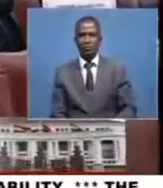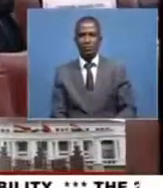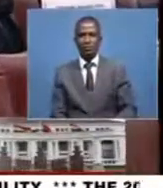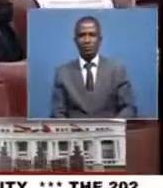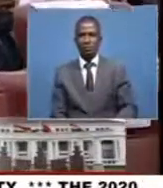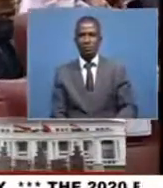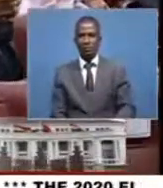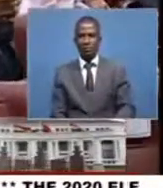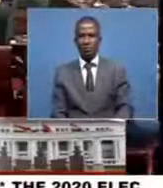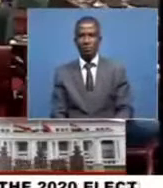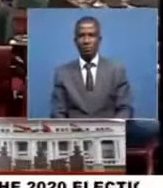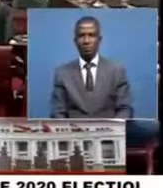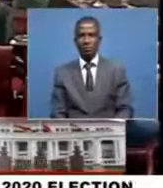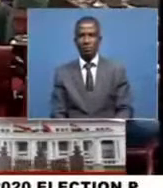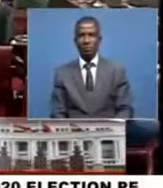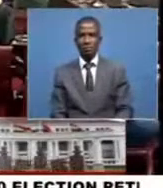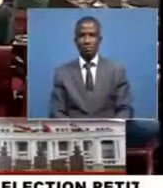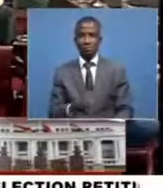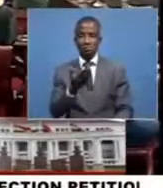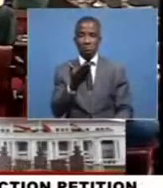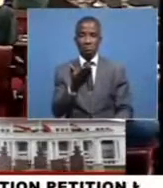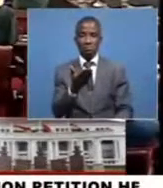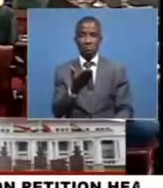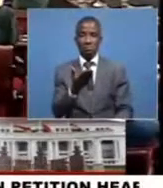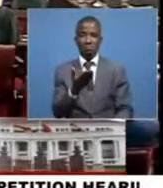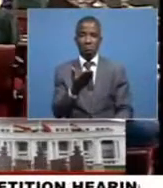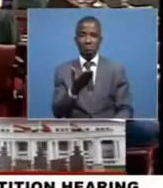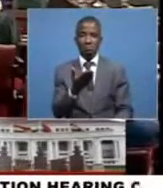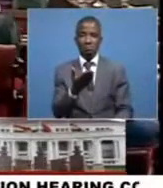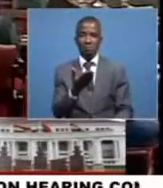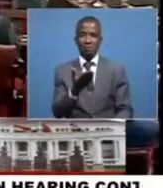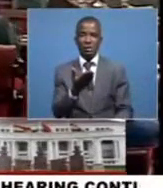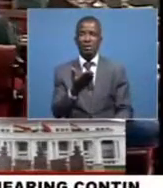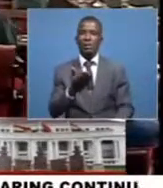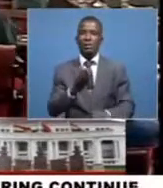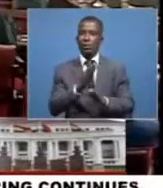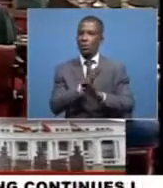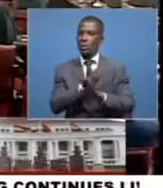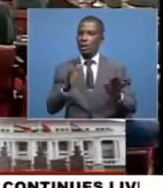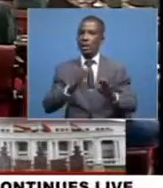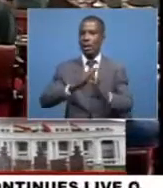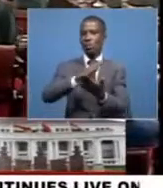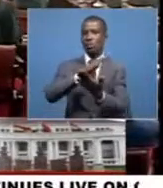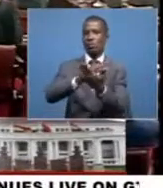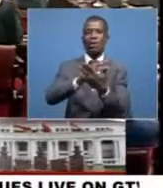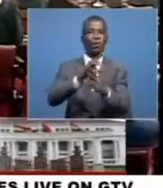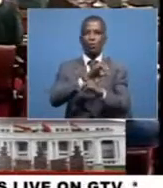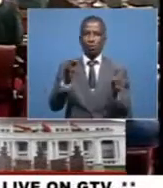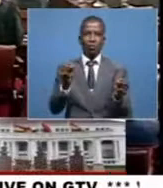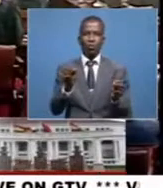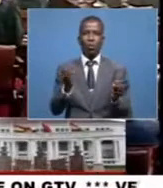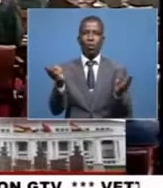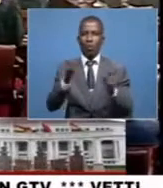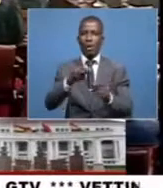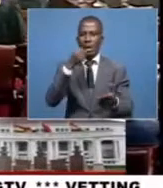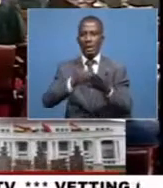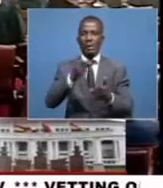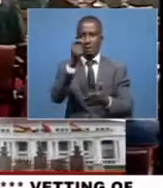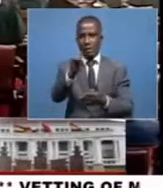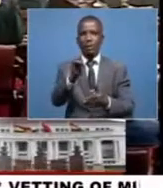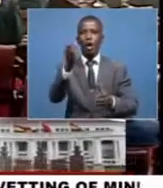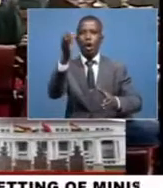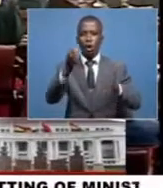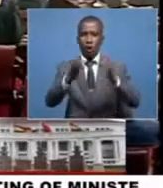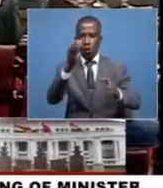With all due respect, we cannot prevent a party from filing processes. When a process is filed, the court will